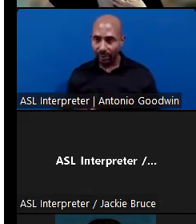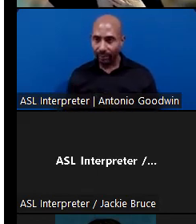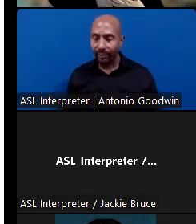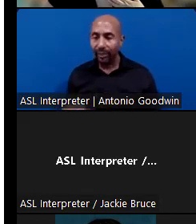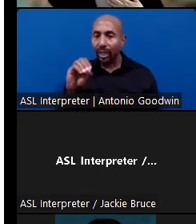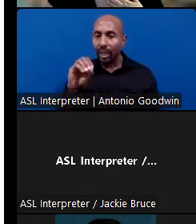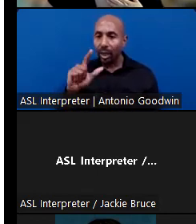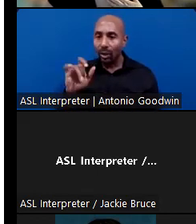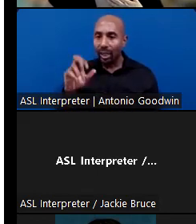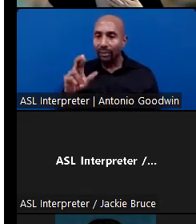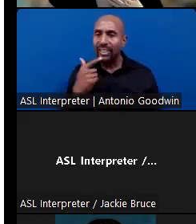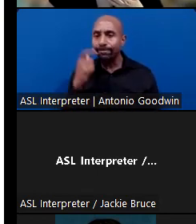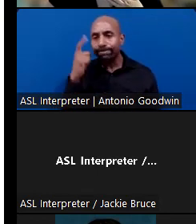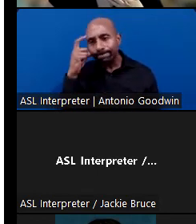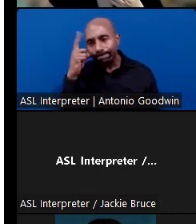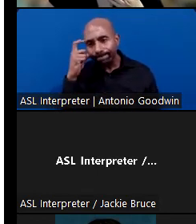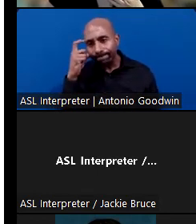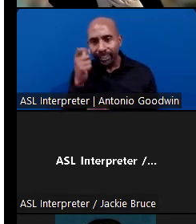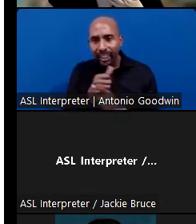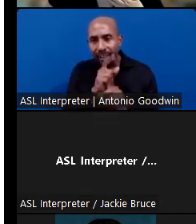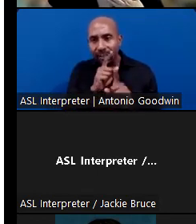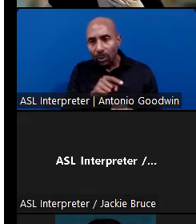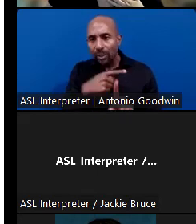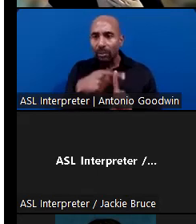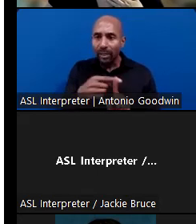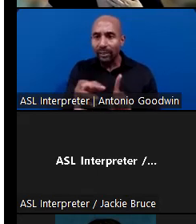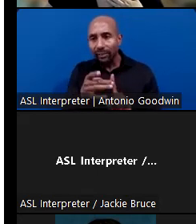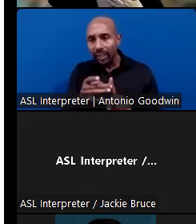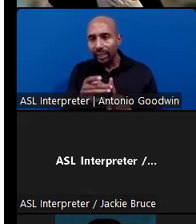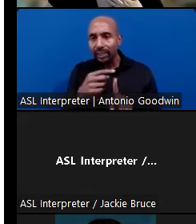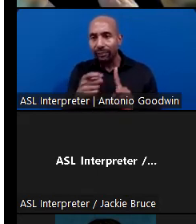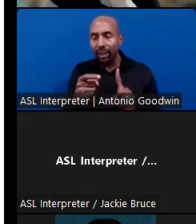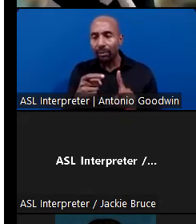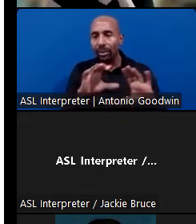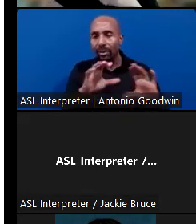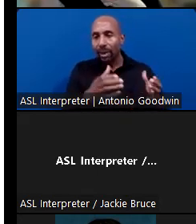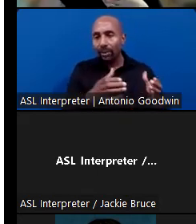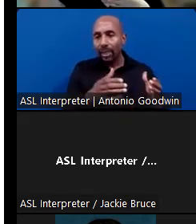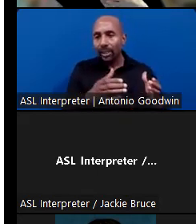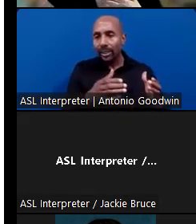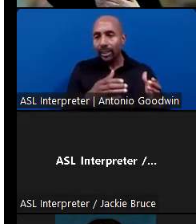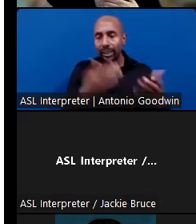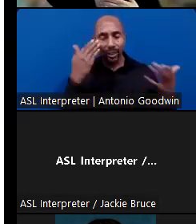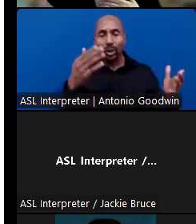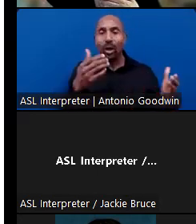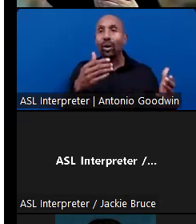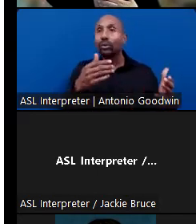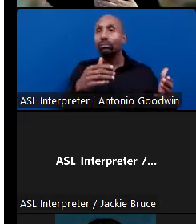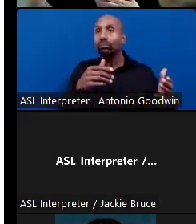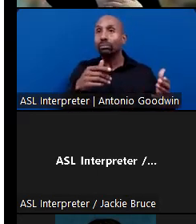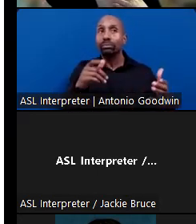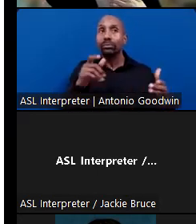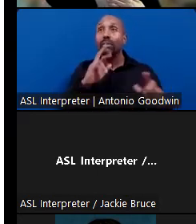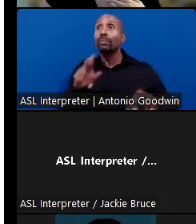The self-reporting shortfall, I think it's due to a lot of things. That's probably one of them, especially with huge